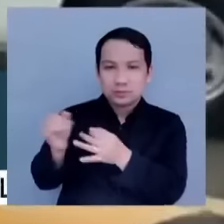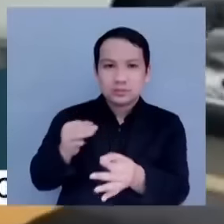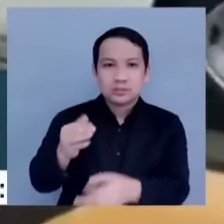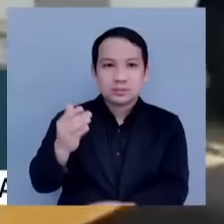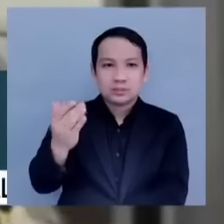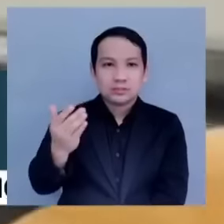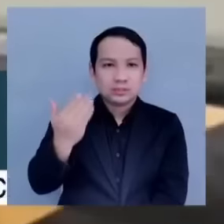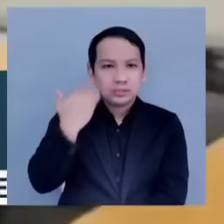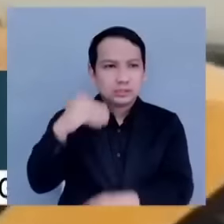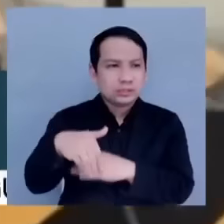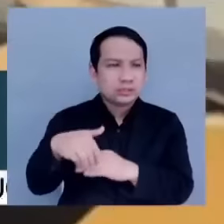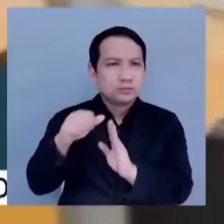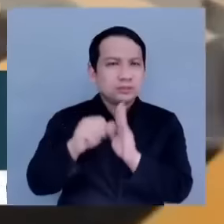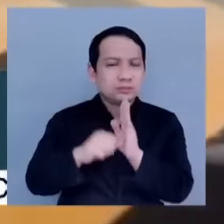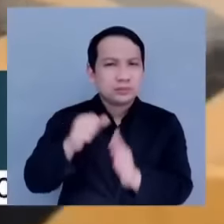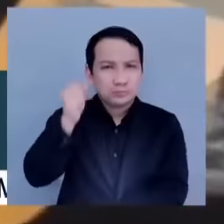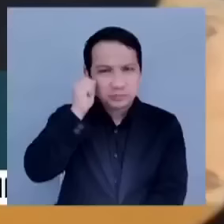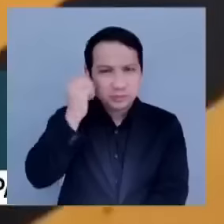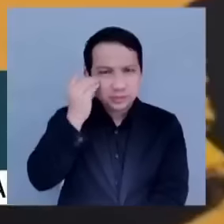night, Attorney Stephen David said that